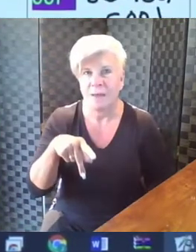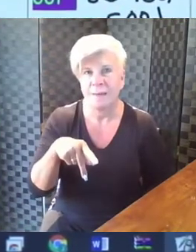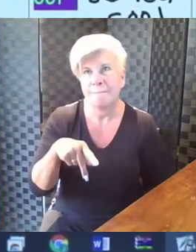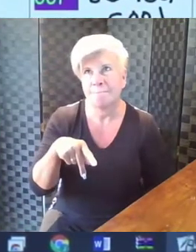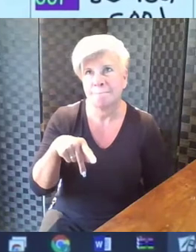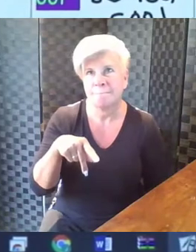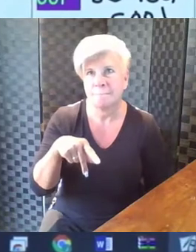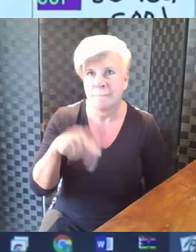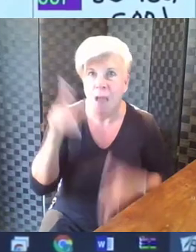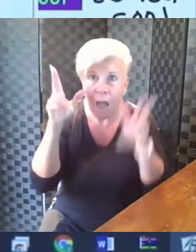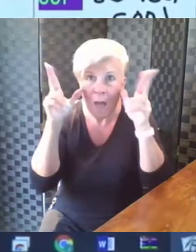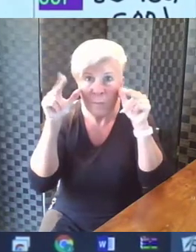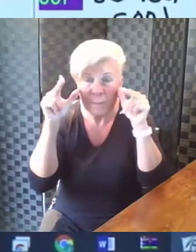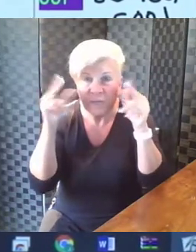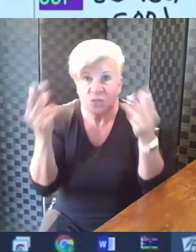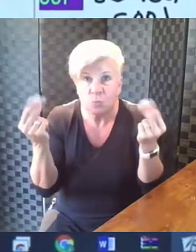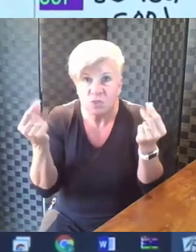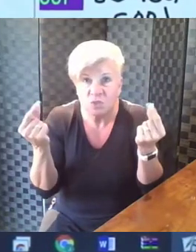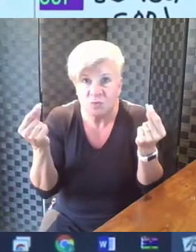Tool.